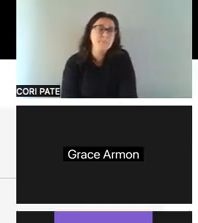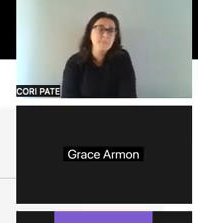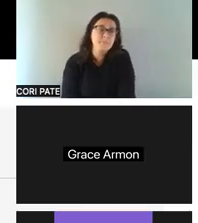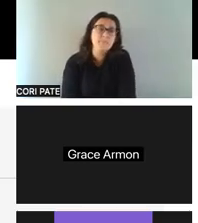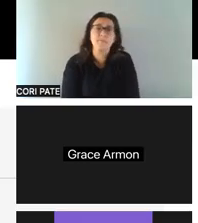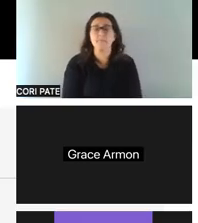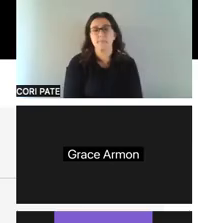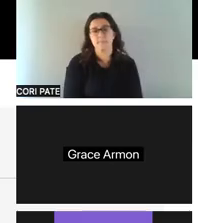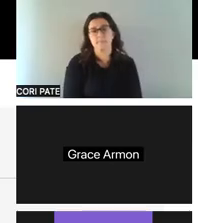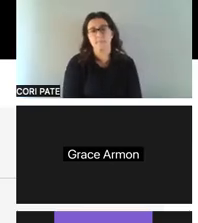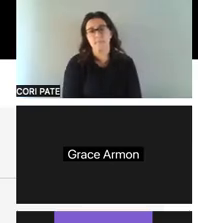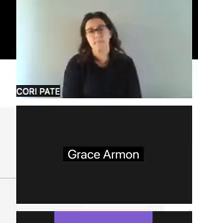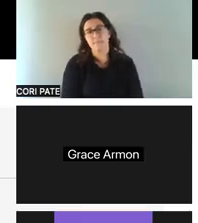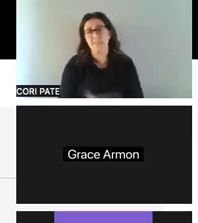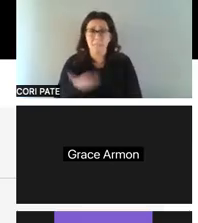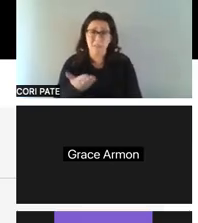Maybe a little bit, but